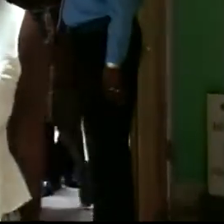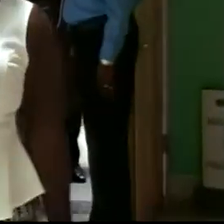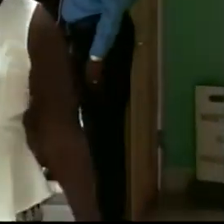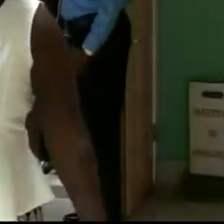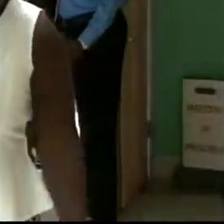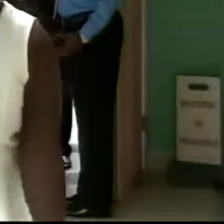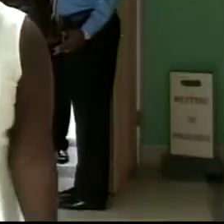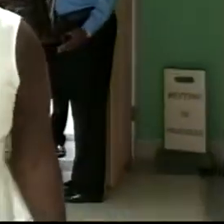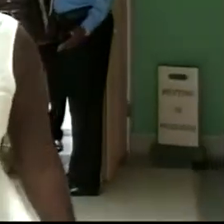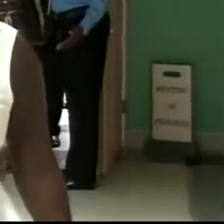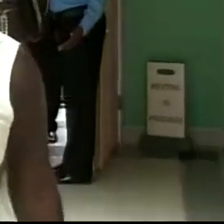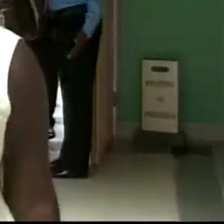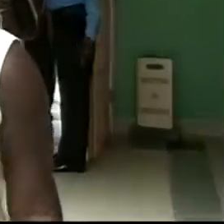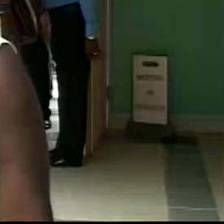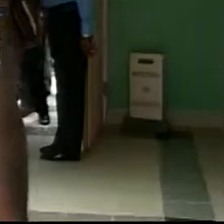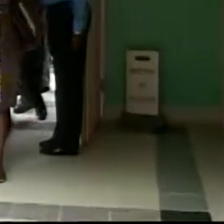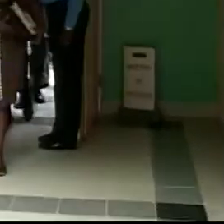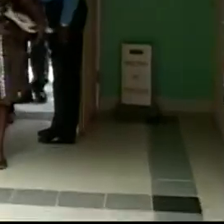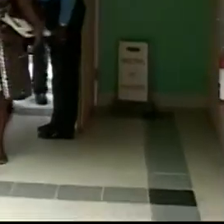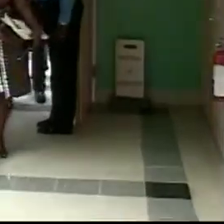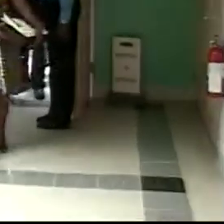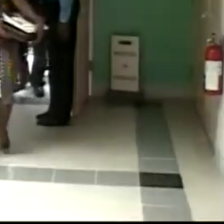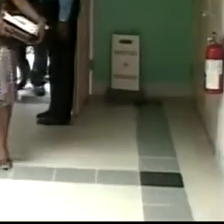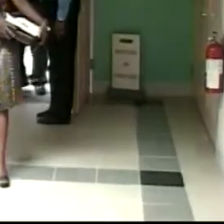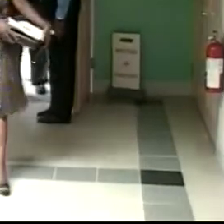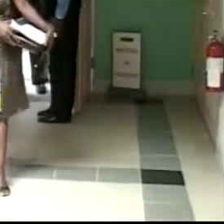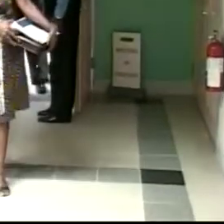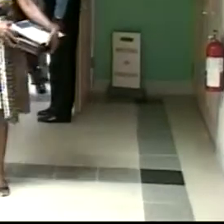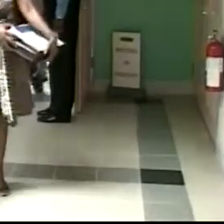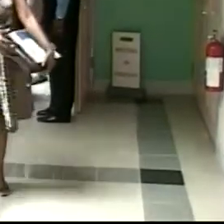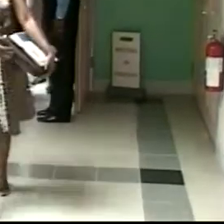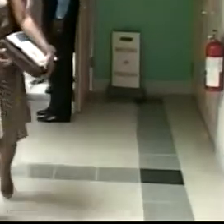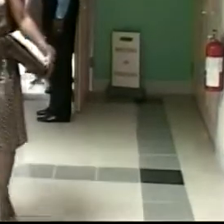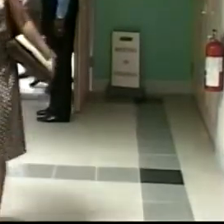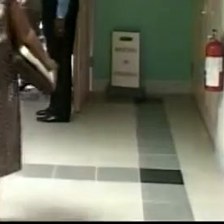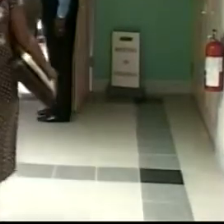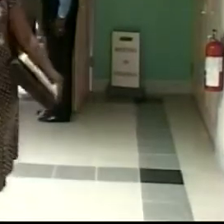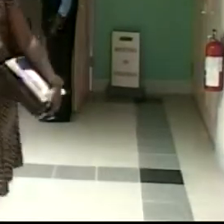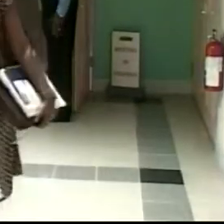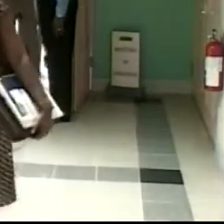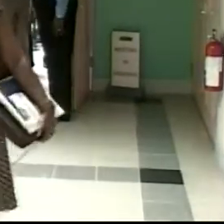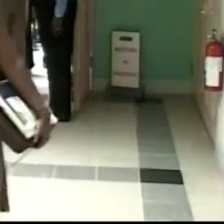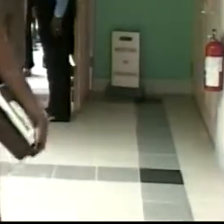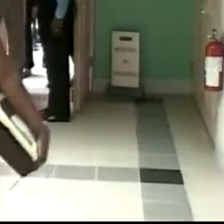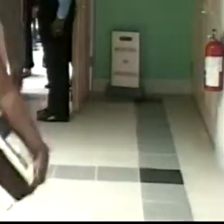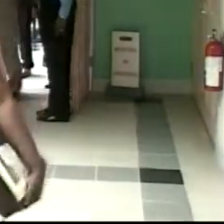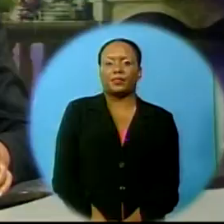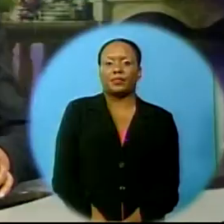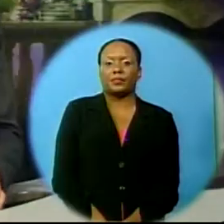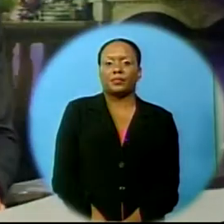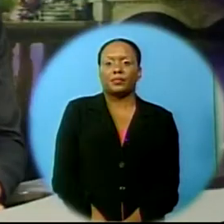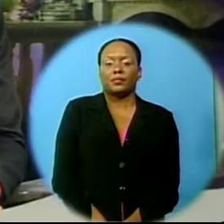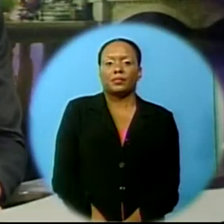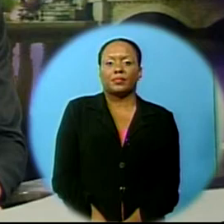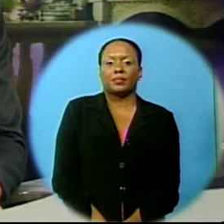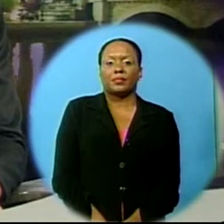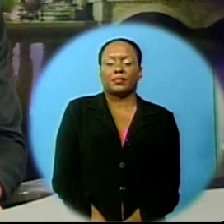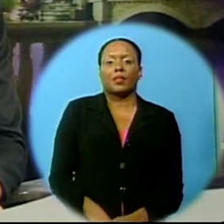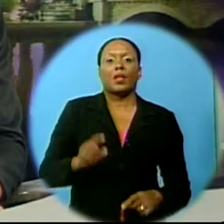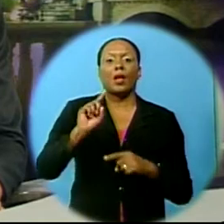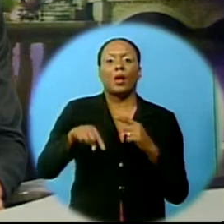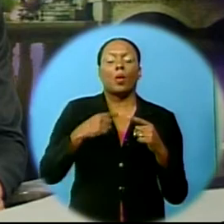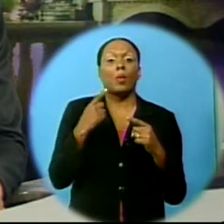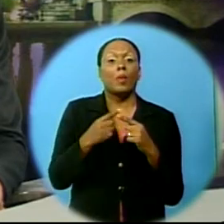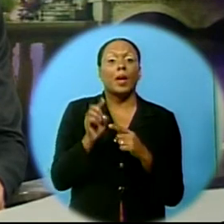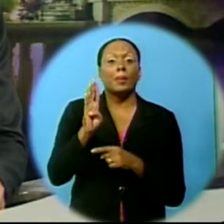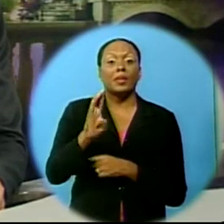NUPW, Dennis Clark, says the sides are to meet again on Monday for a second round of talks. When the